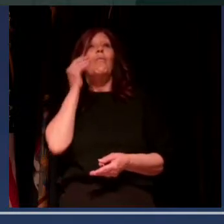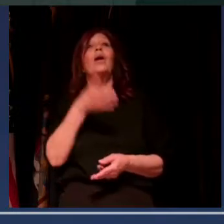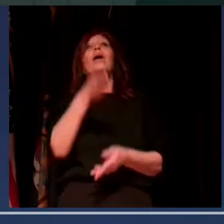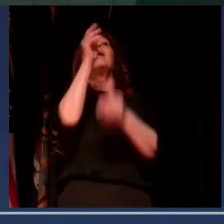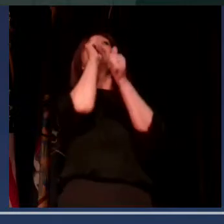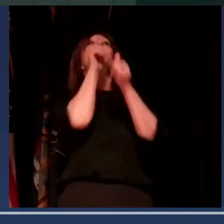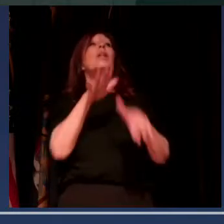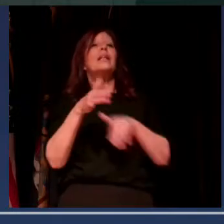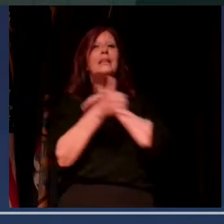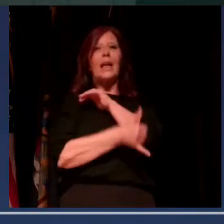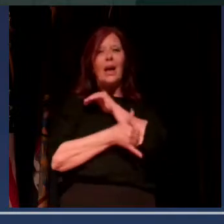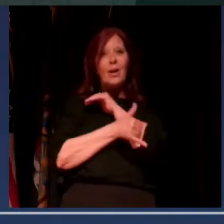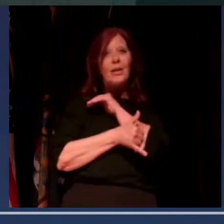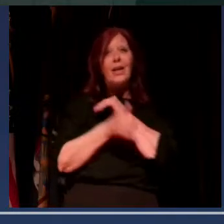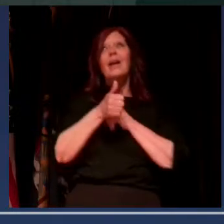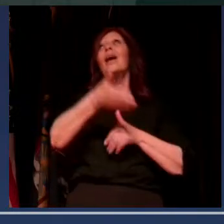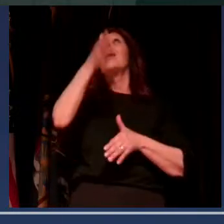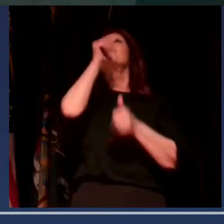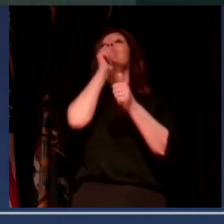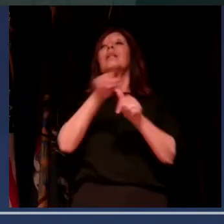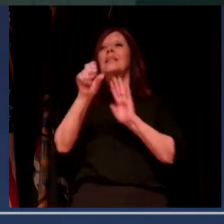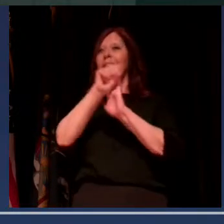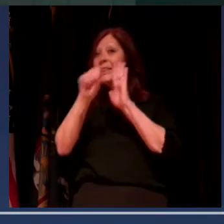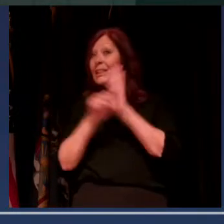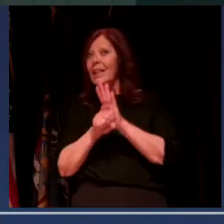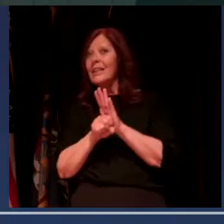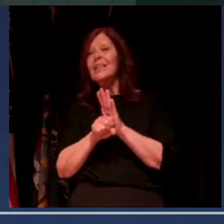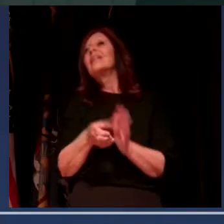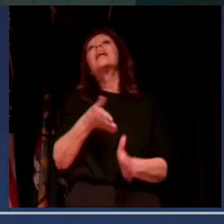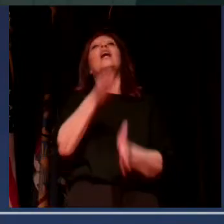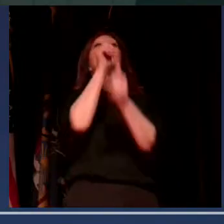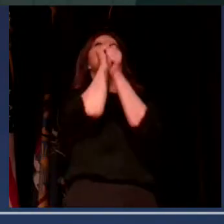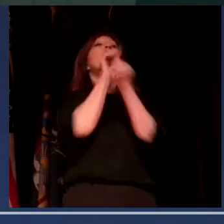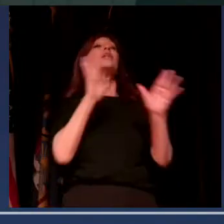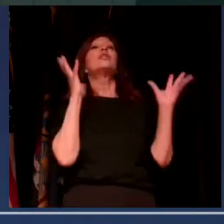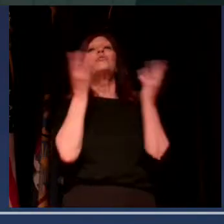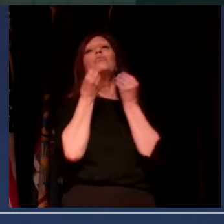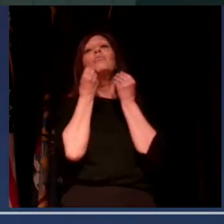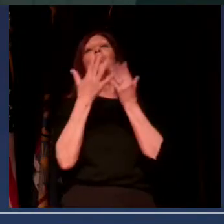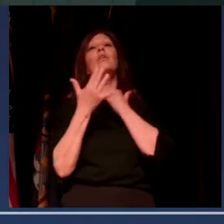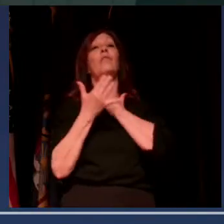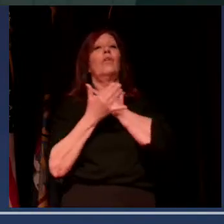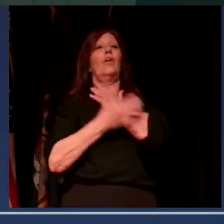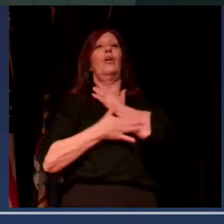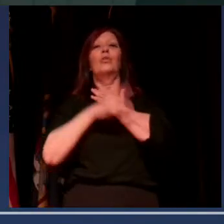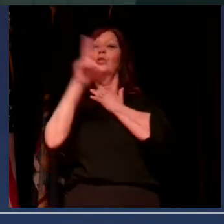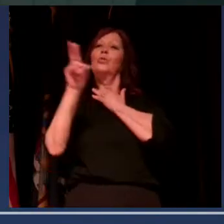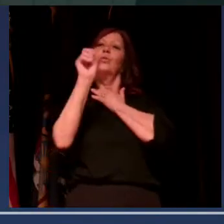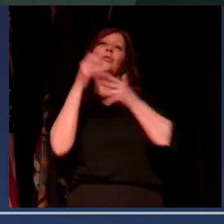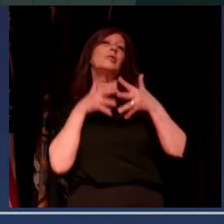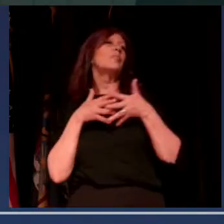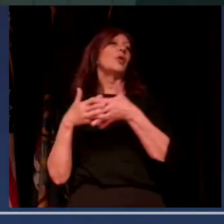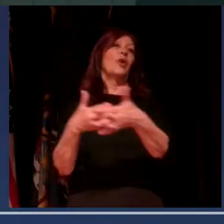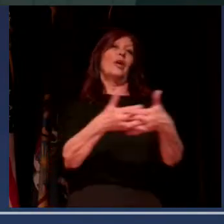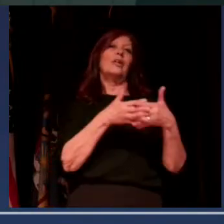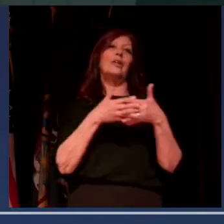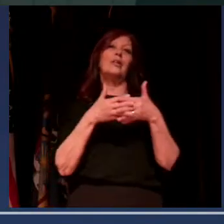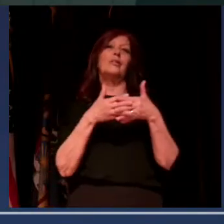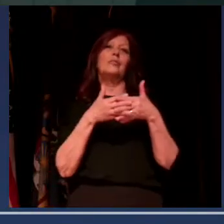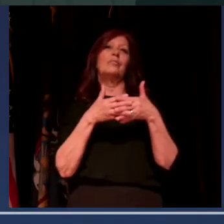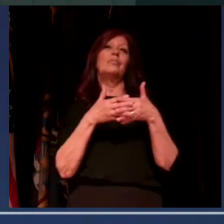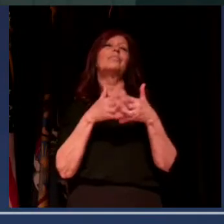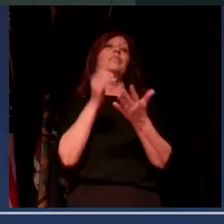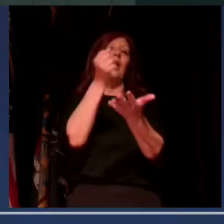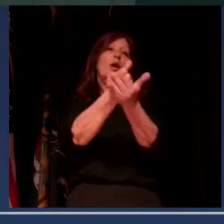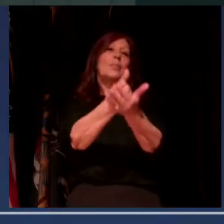our county, God bless our state, and God bless our beautiful country of the United States of America. And we say,